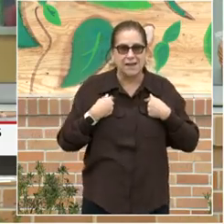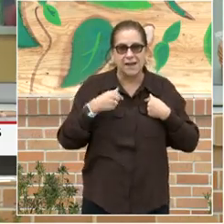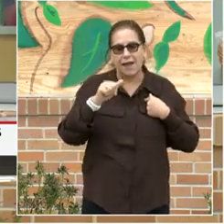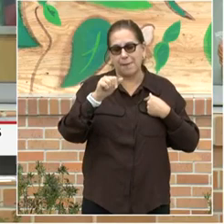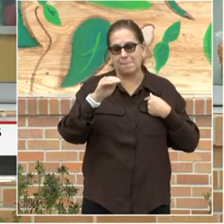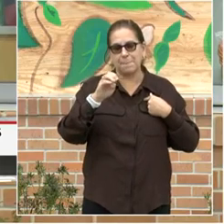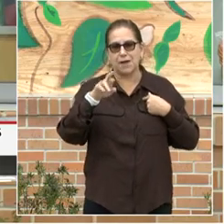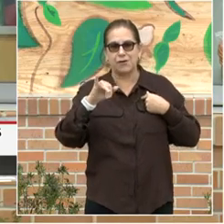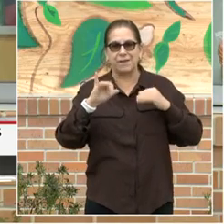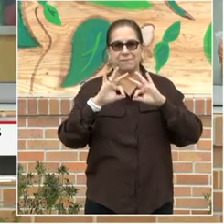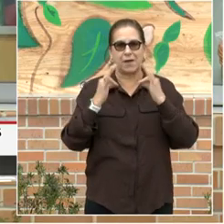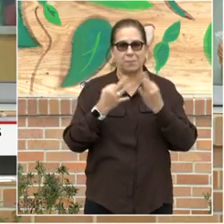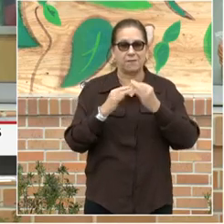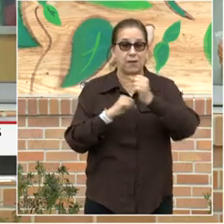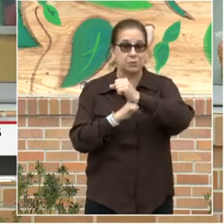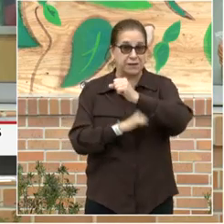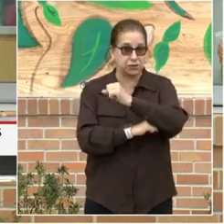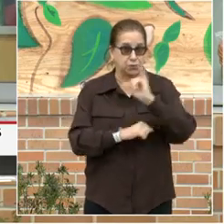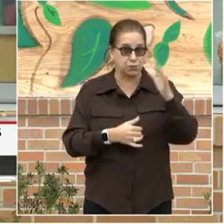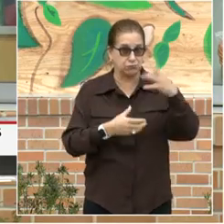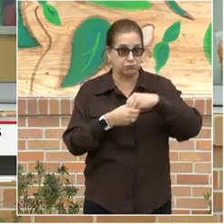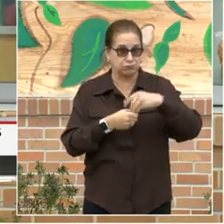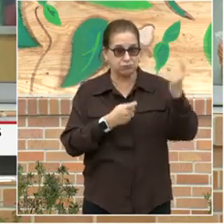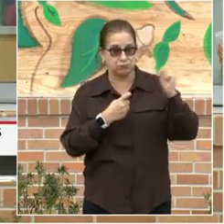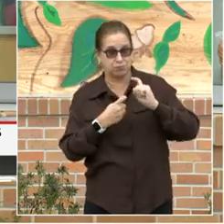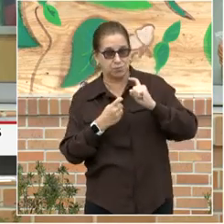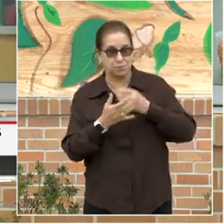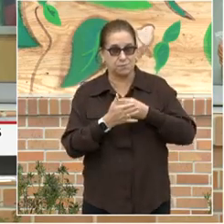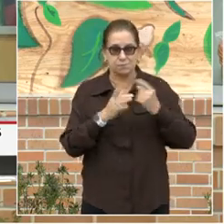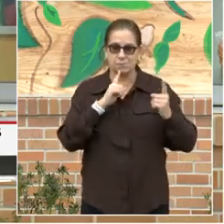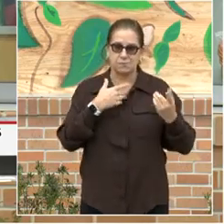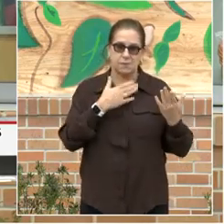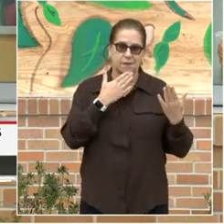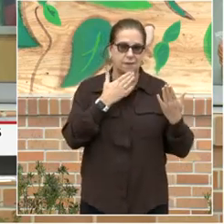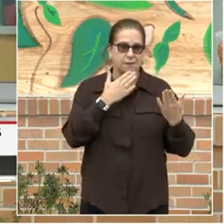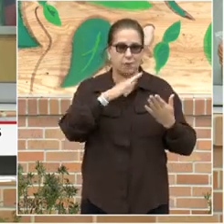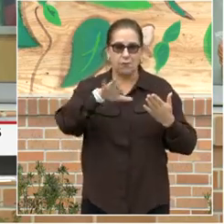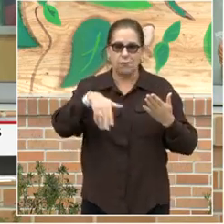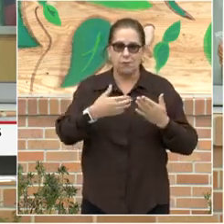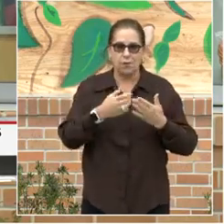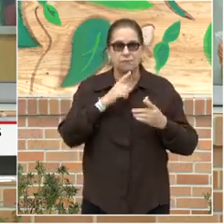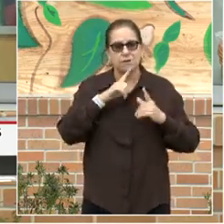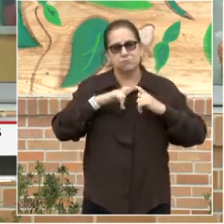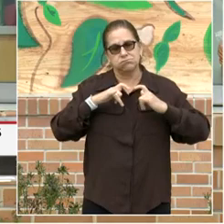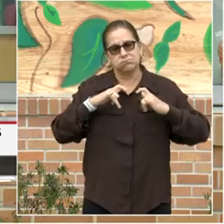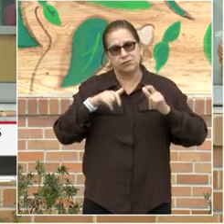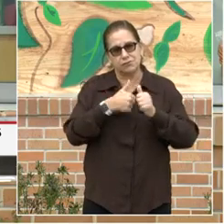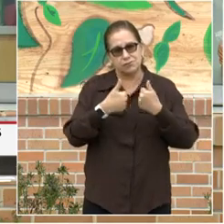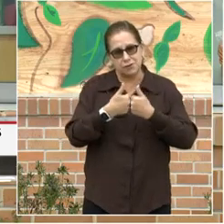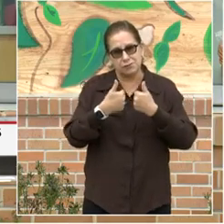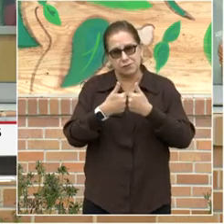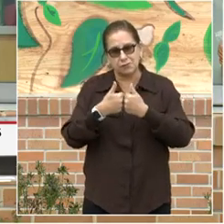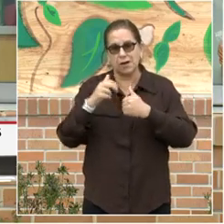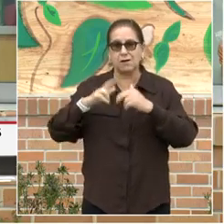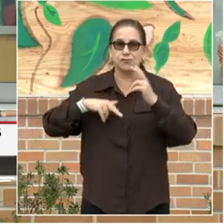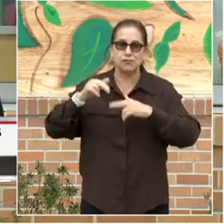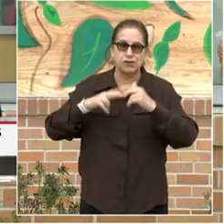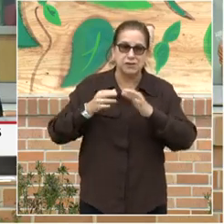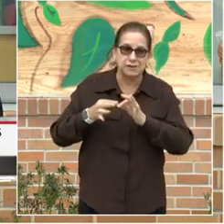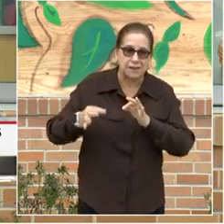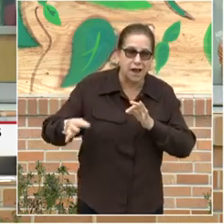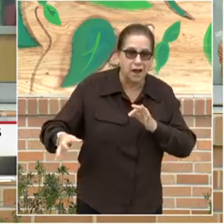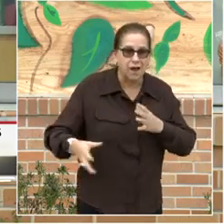since 2017, supporting us through all sorts of challenges, whether it was construction delays or